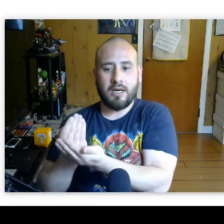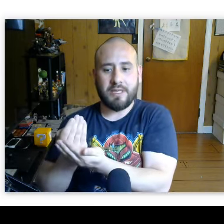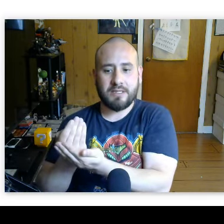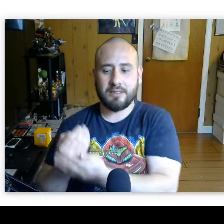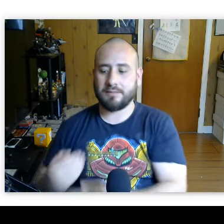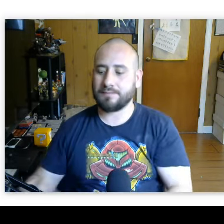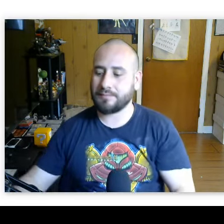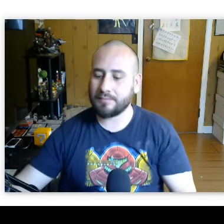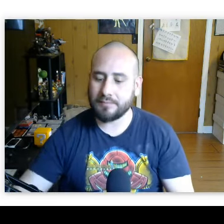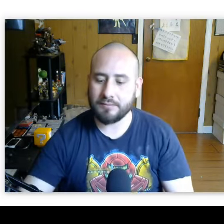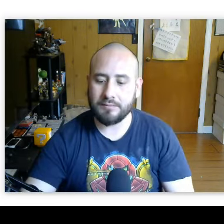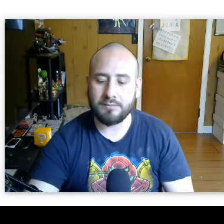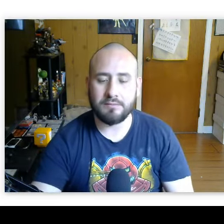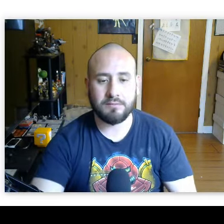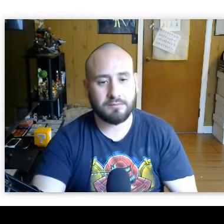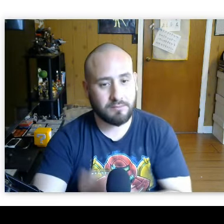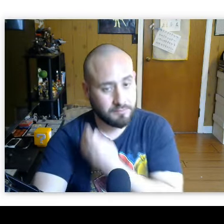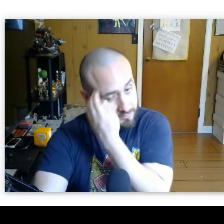Hummus.